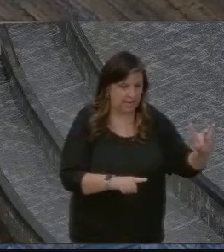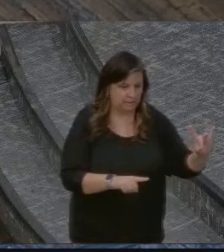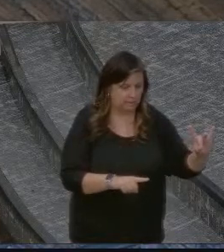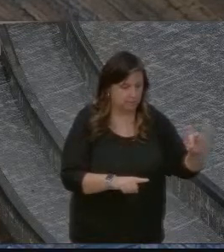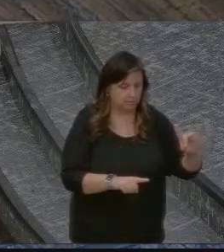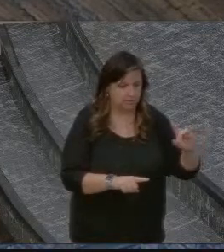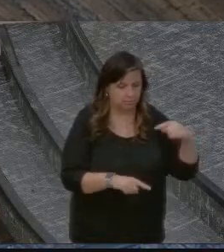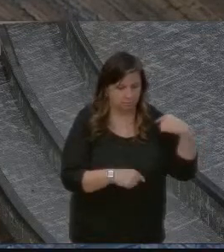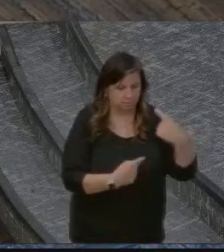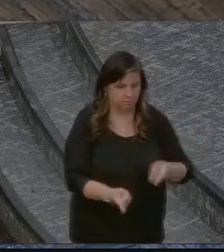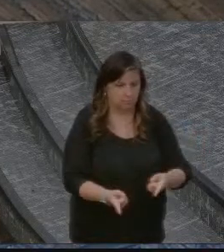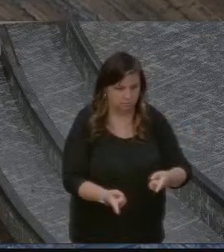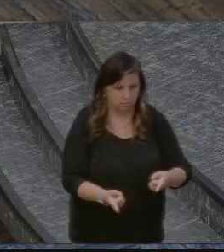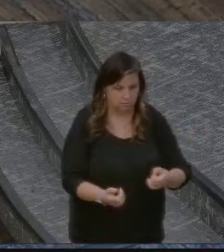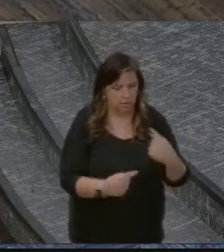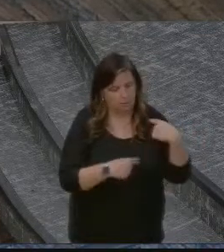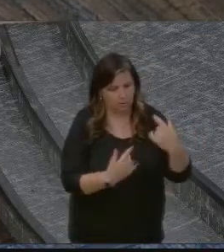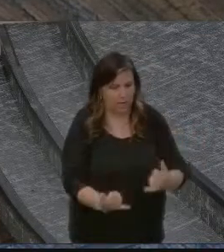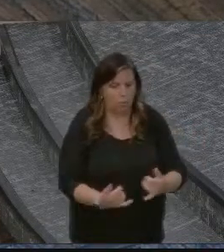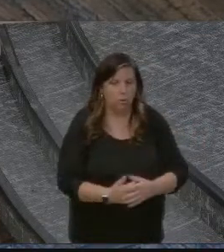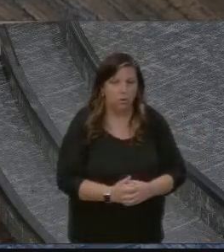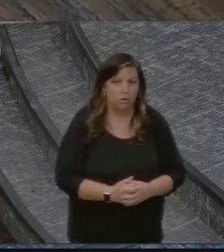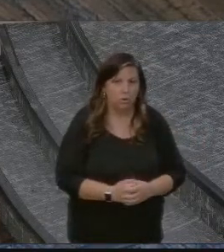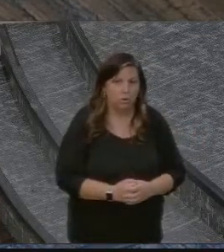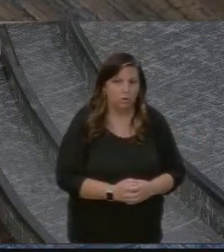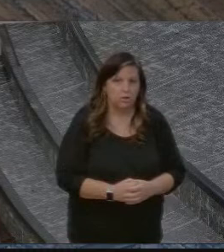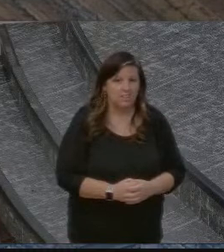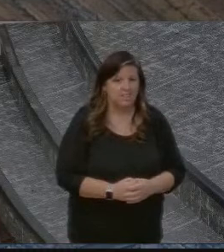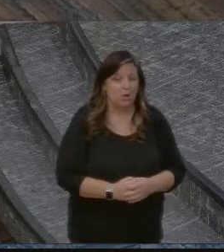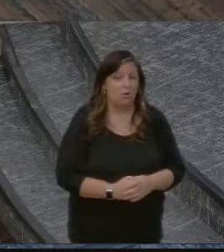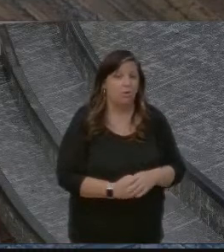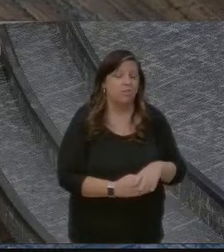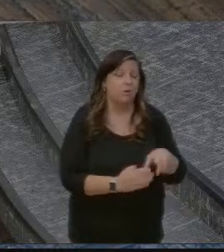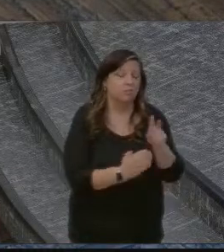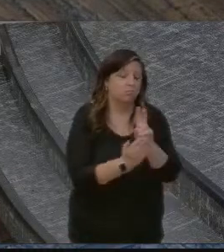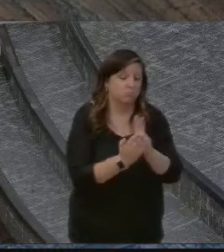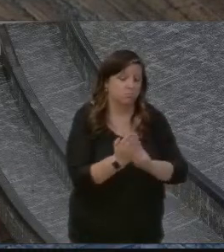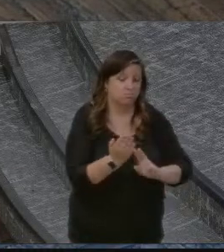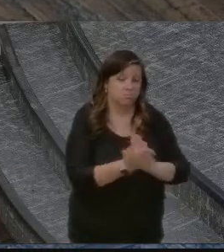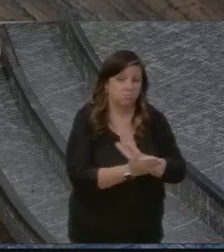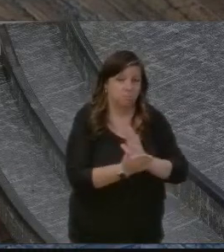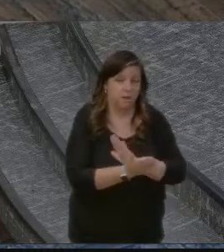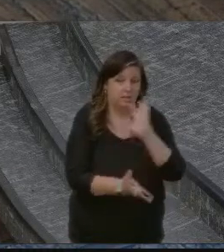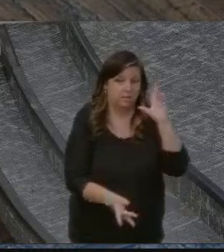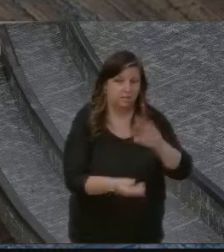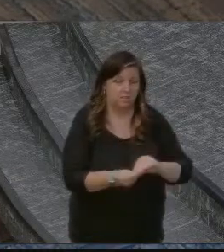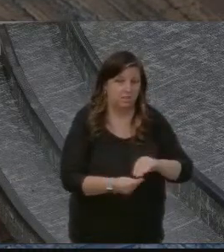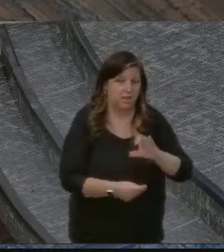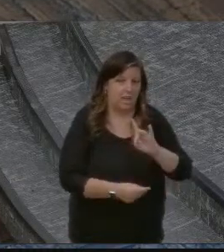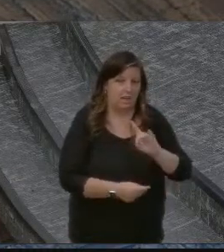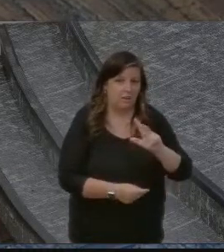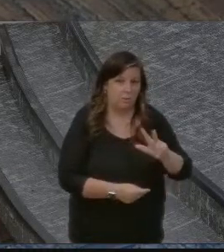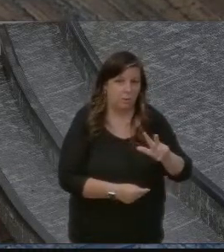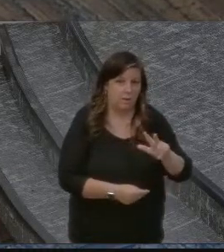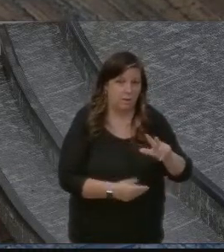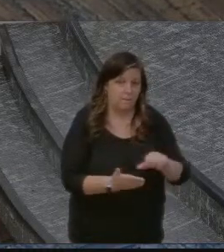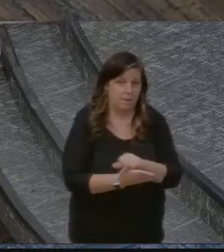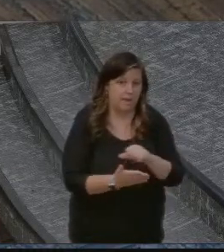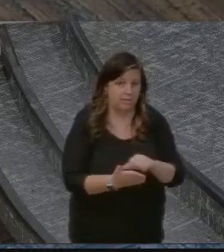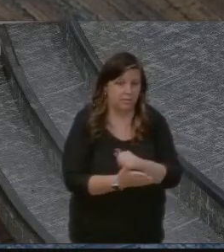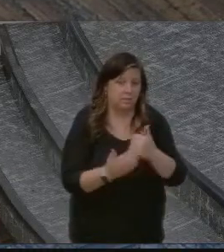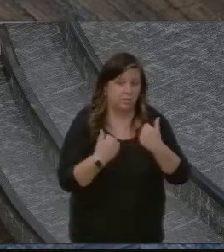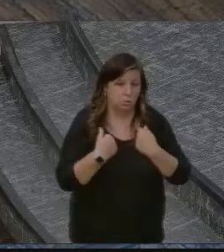Those financial statements, just looking at them, it's 83 pages of financial information. You've got 2 sets of distinct